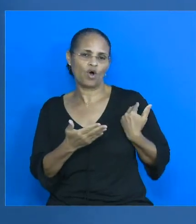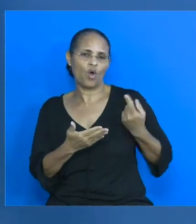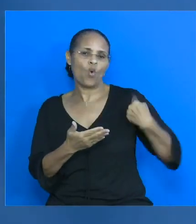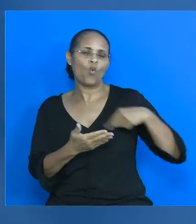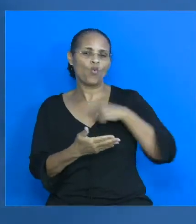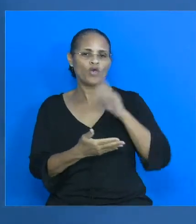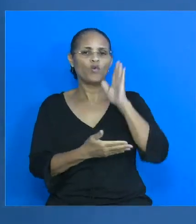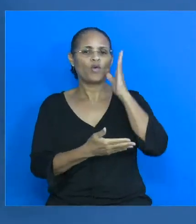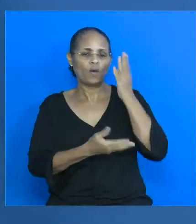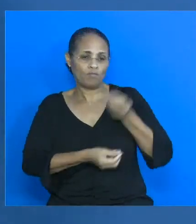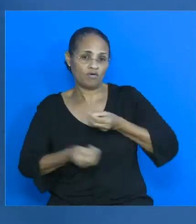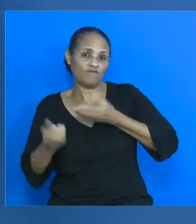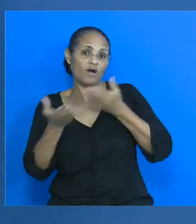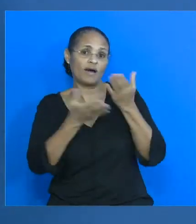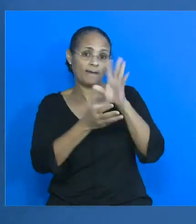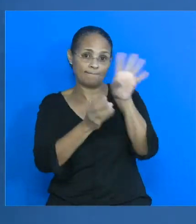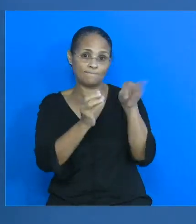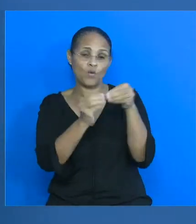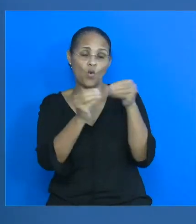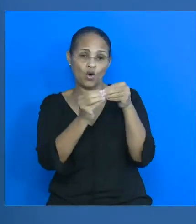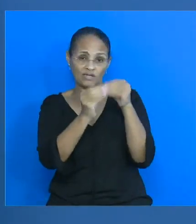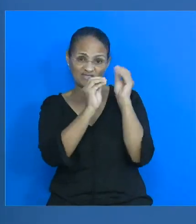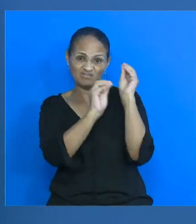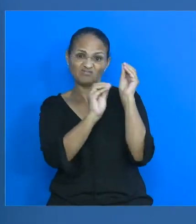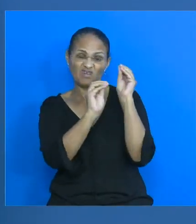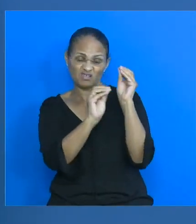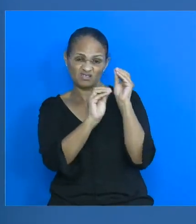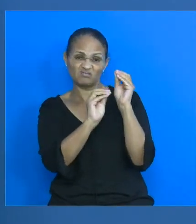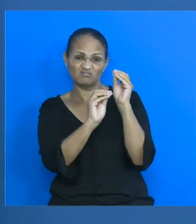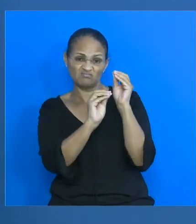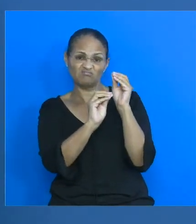to be providing further guidance on this, further